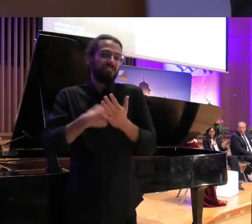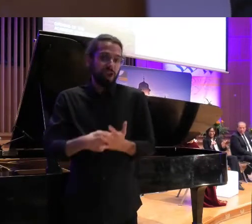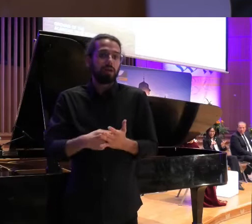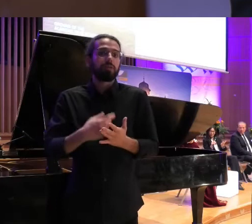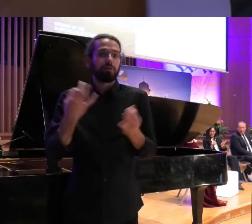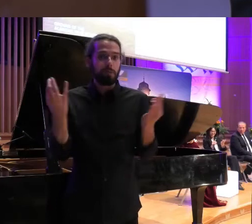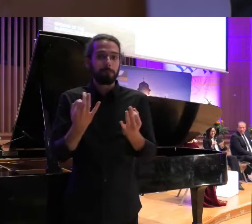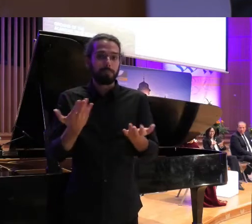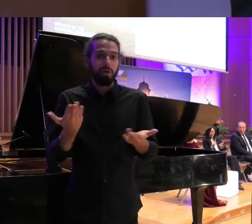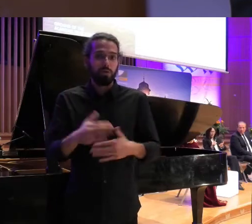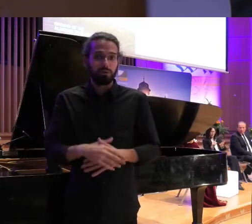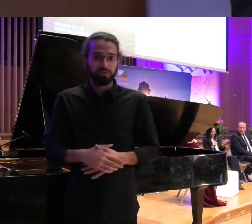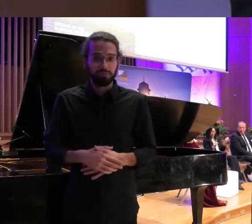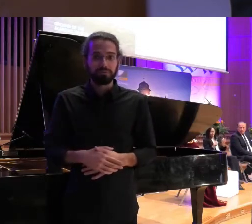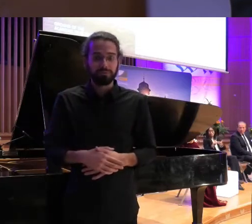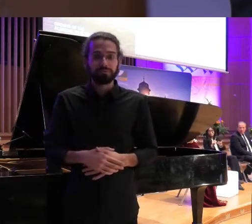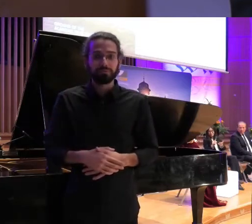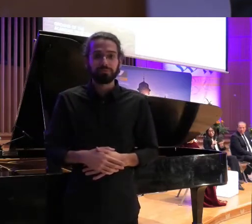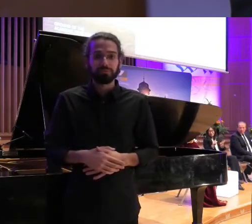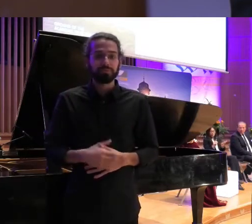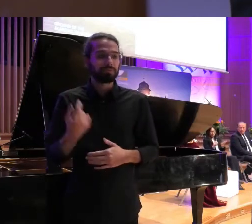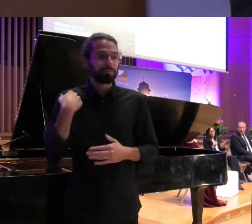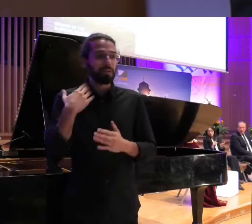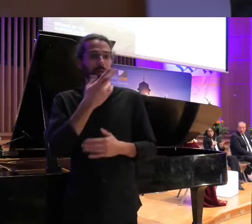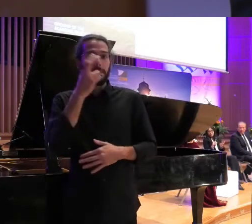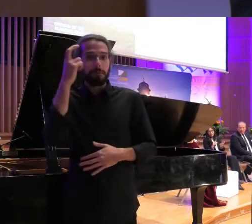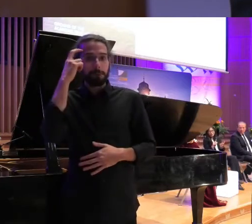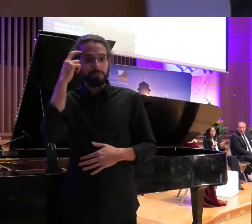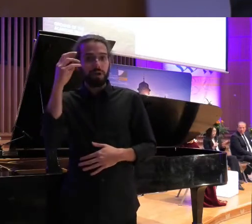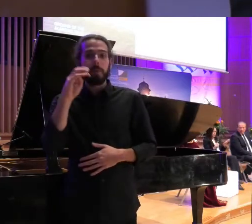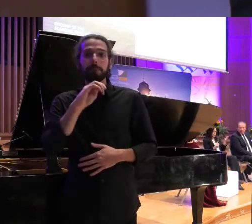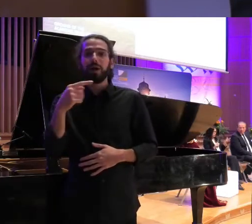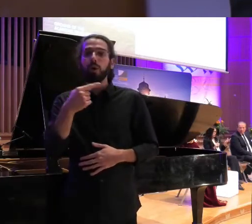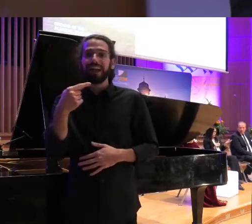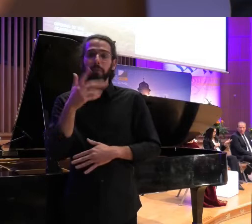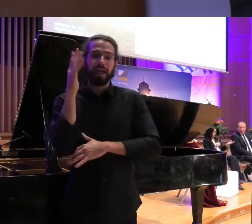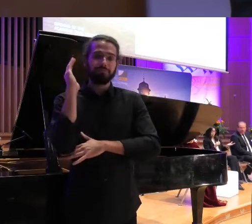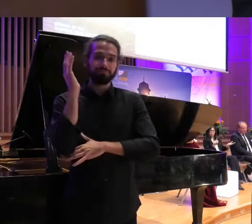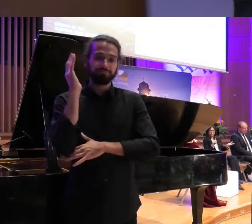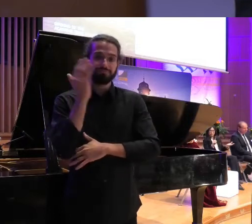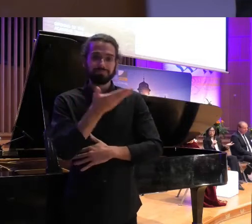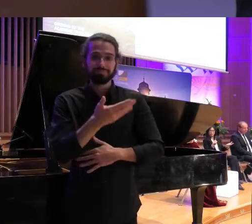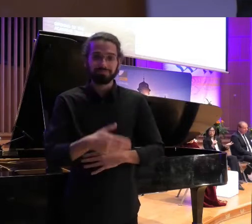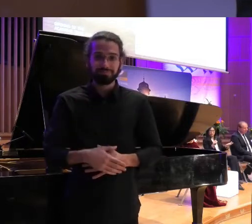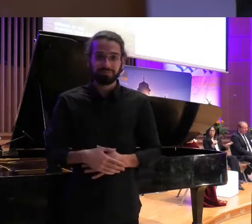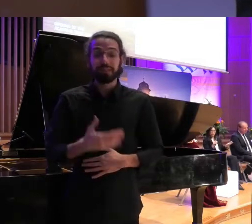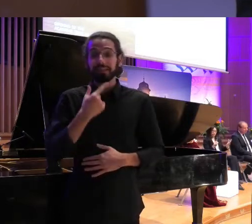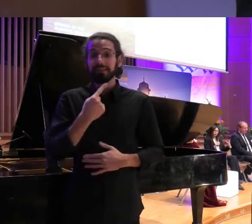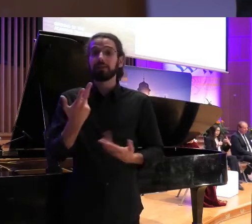the TEDx talk of Professor Marcus Gabriel. He talked about universal values.